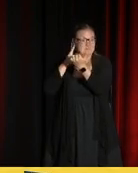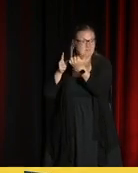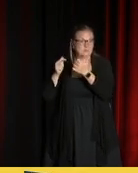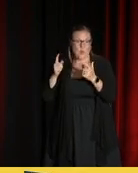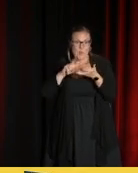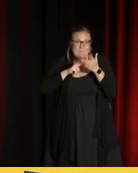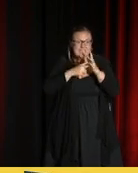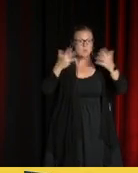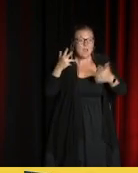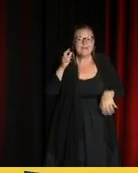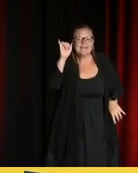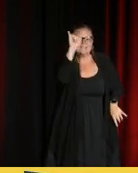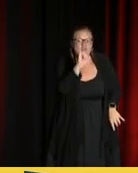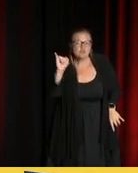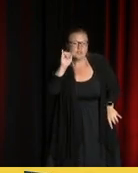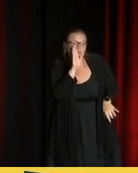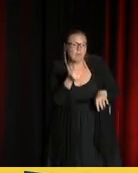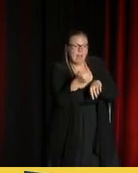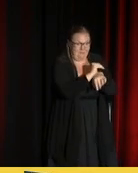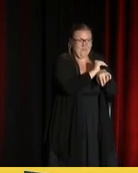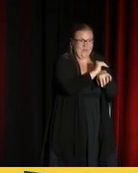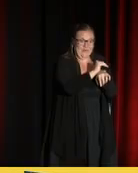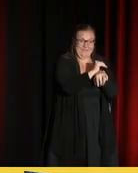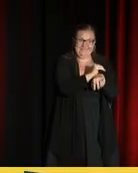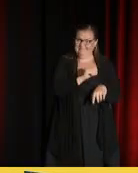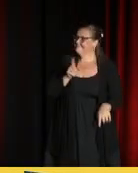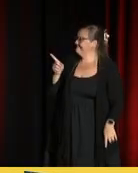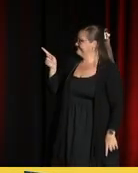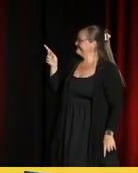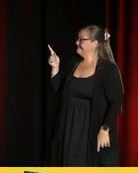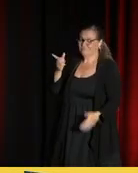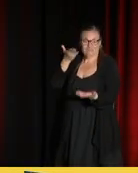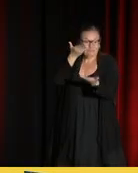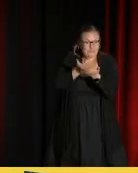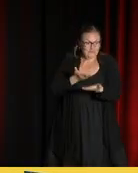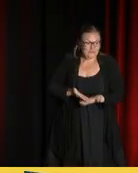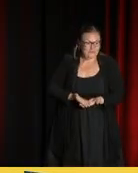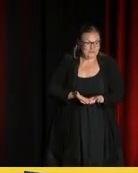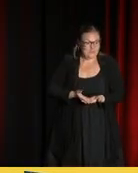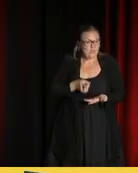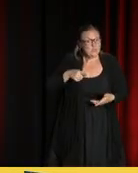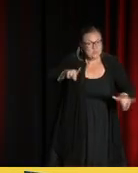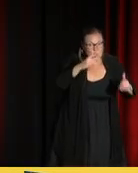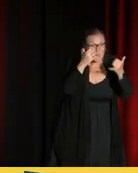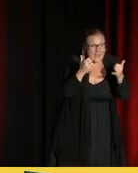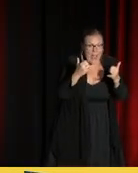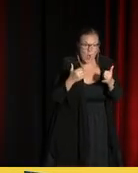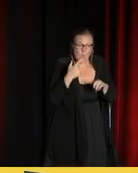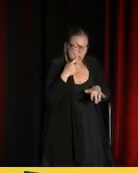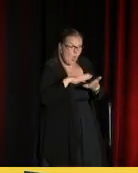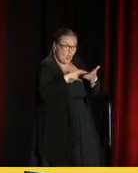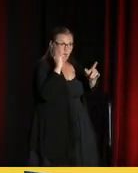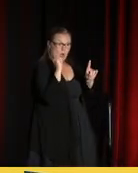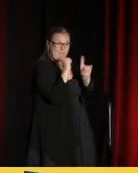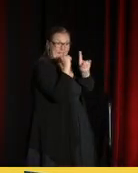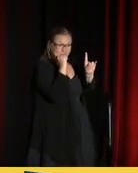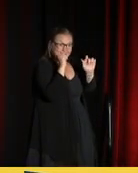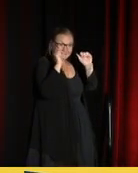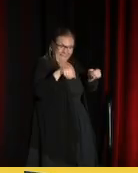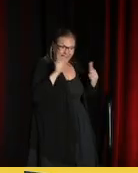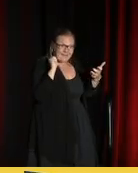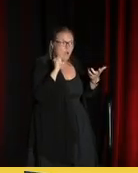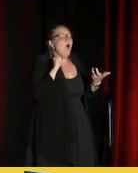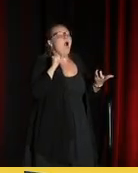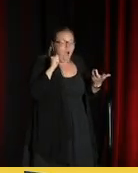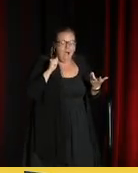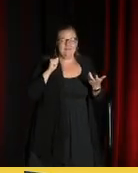insurance will cover magic therapy. That's what it means. Yeah. You can learn magic tricks, and your insurance will cover that. So the other